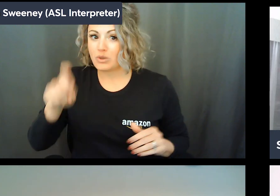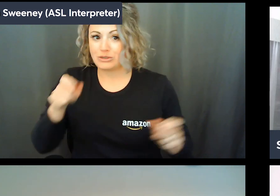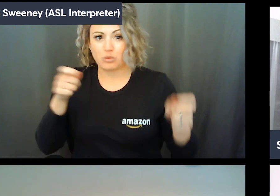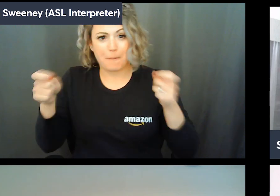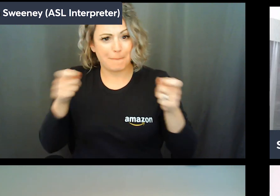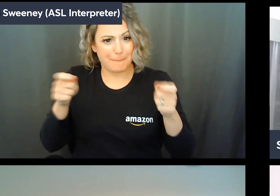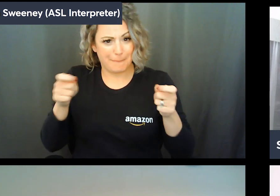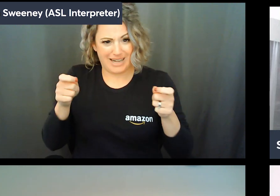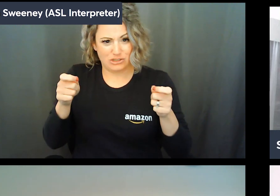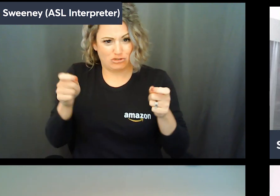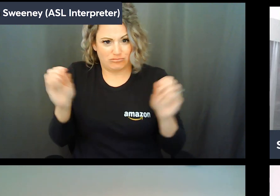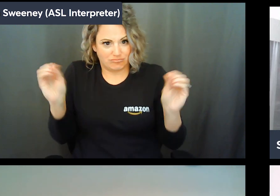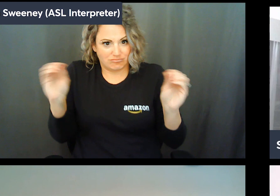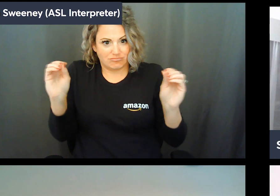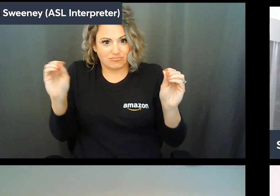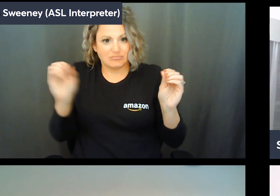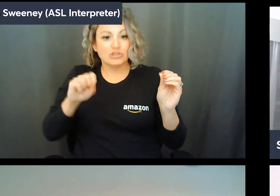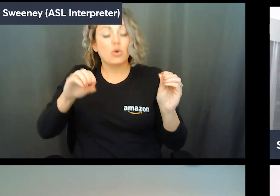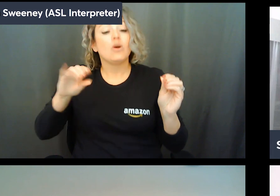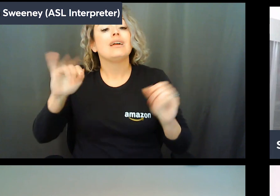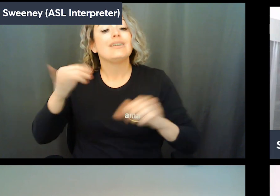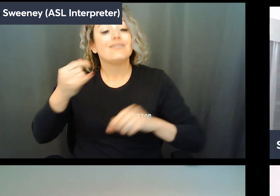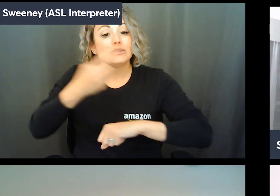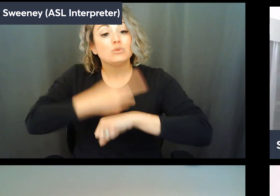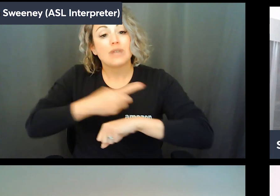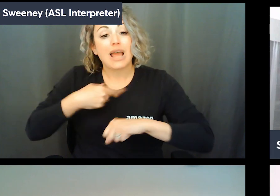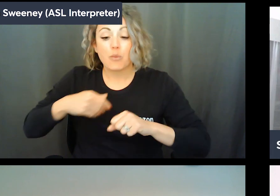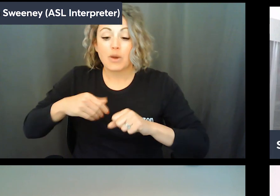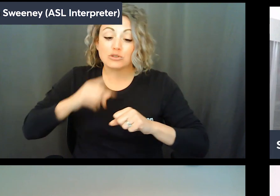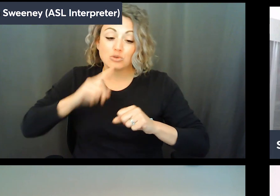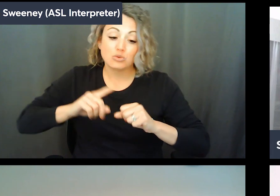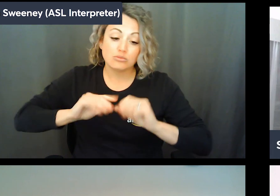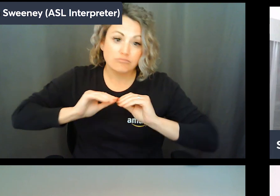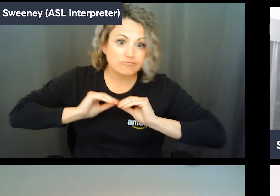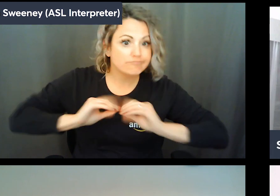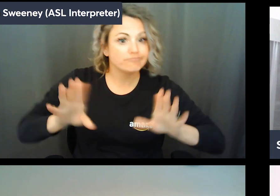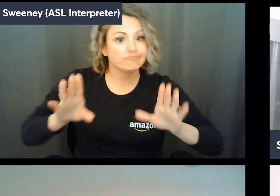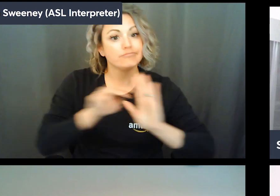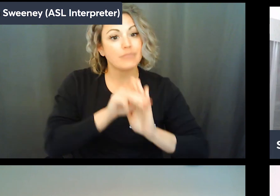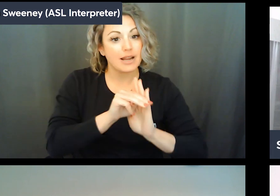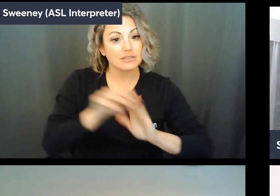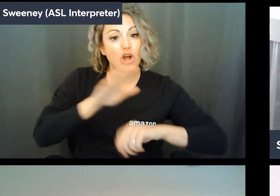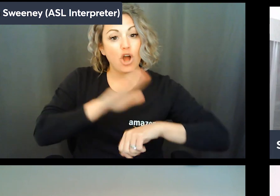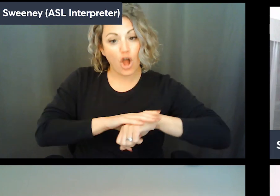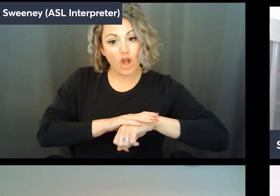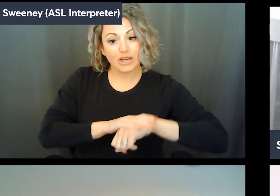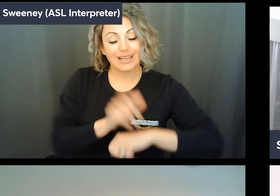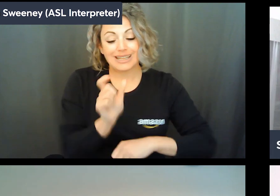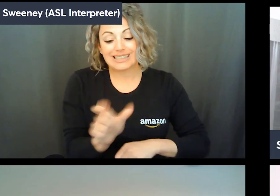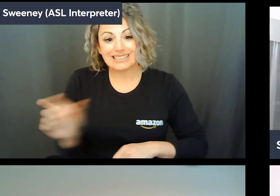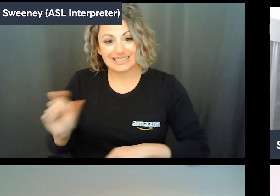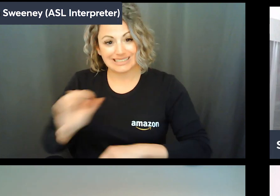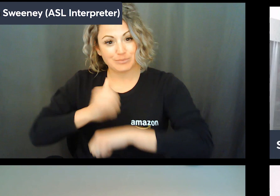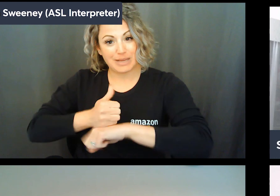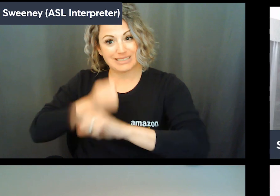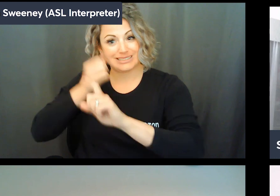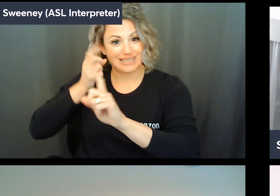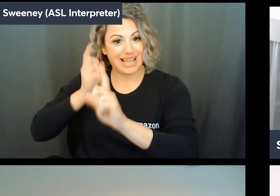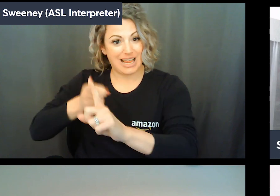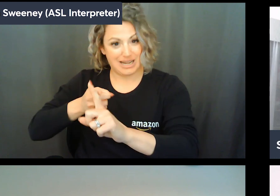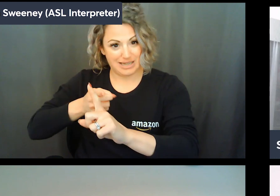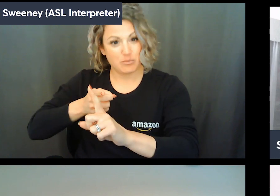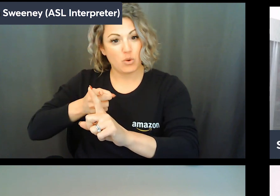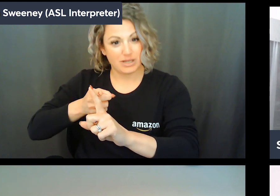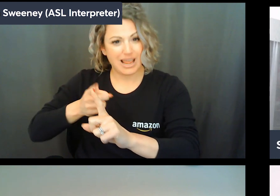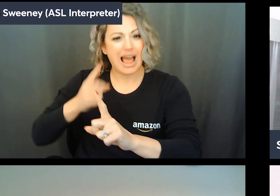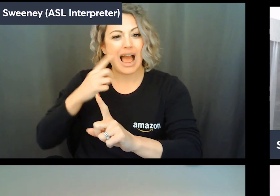of the infrastructure, right? So today, if I have to deploy a model into production on an instance-based endpoint, I'll first have to identify